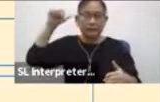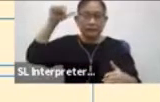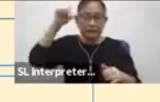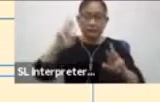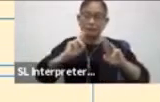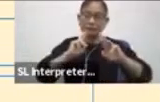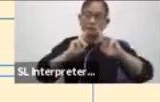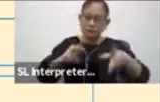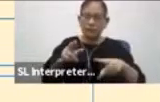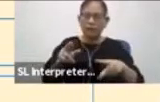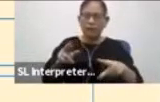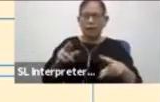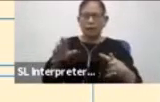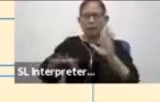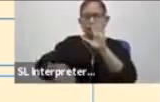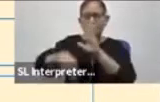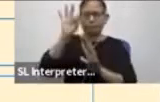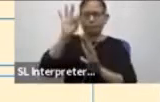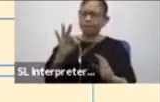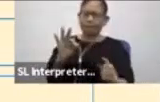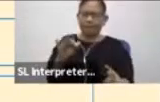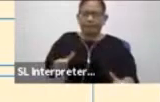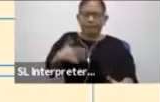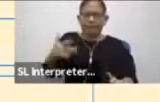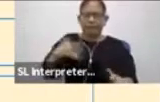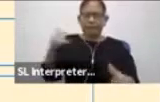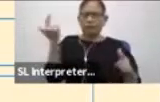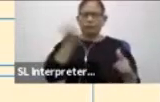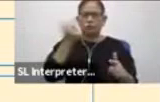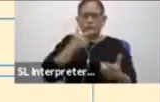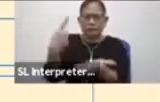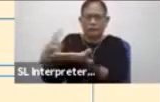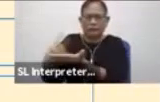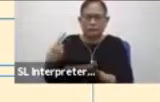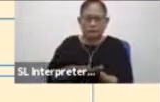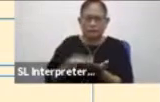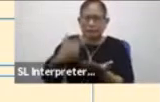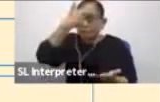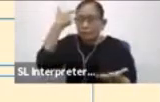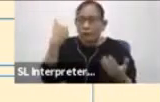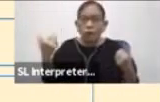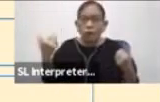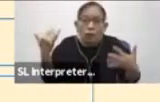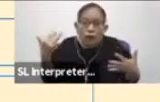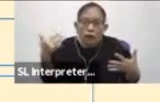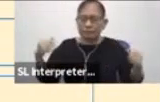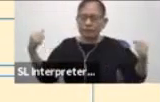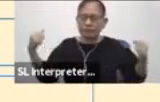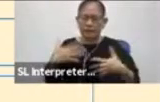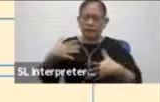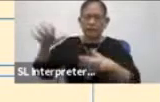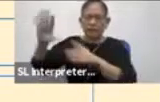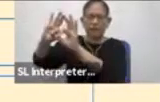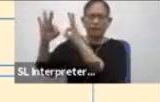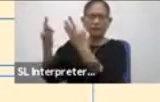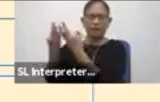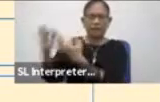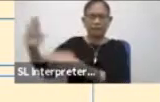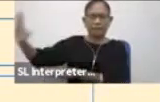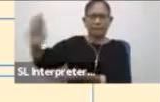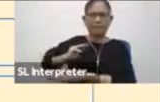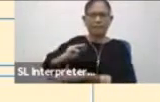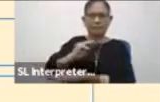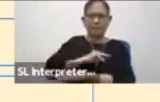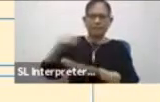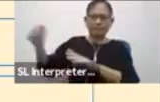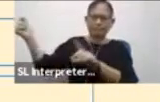rape incident, for they were afraid of being beaten or persecuted by family members and being forced